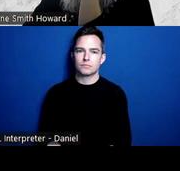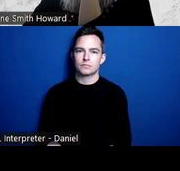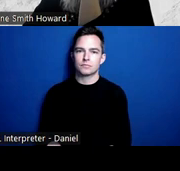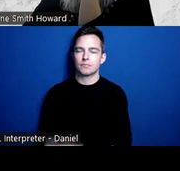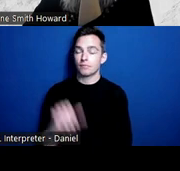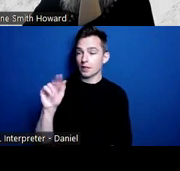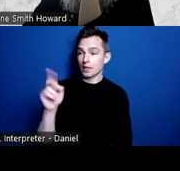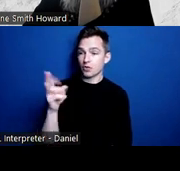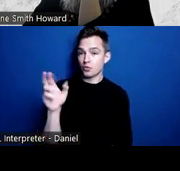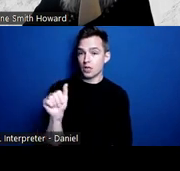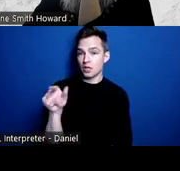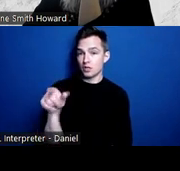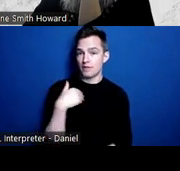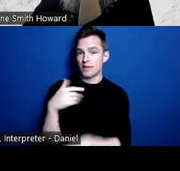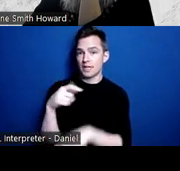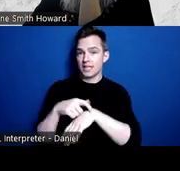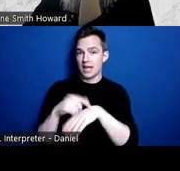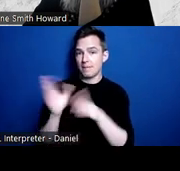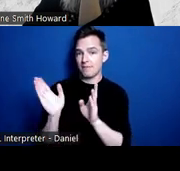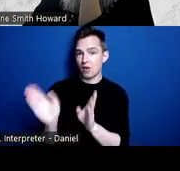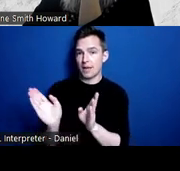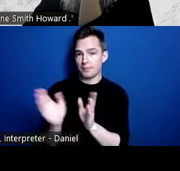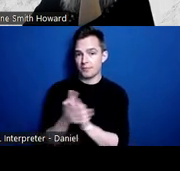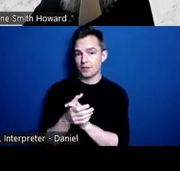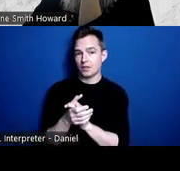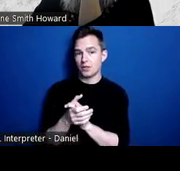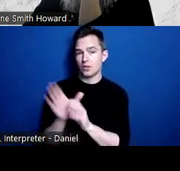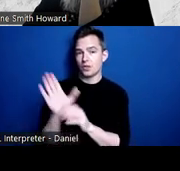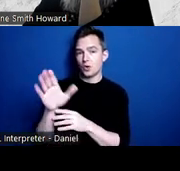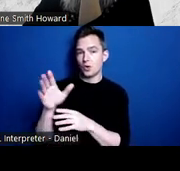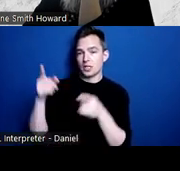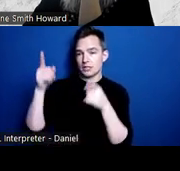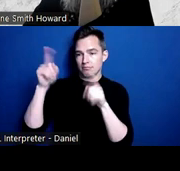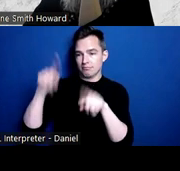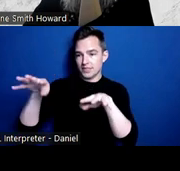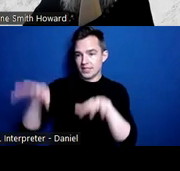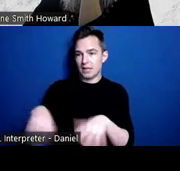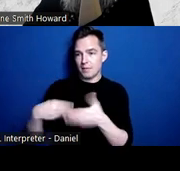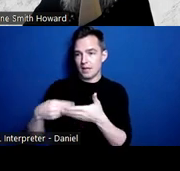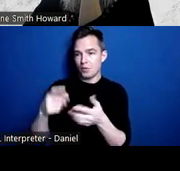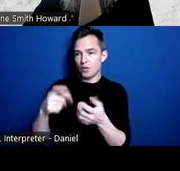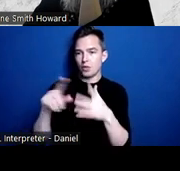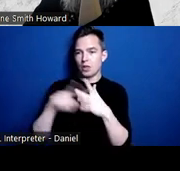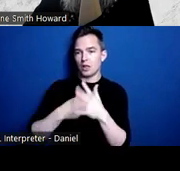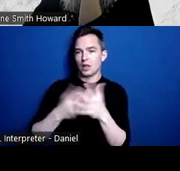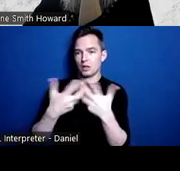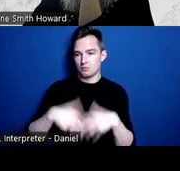Andrea, is there a time frame on your settlement on when this should all be implemented,